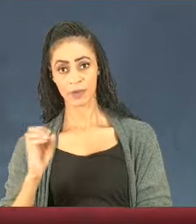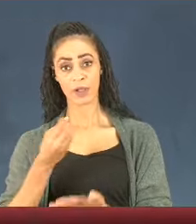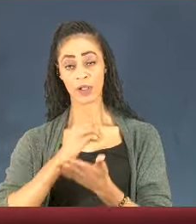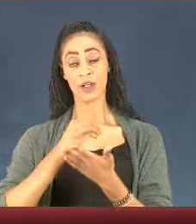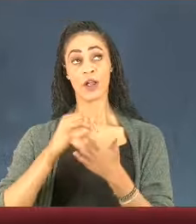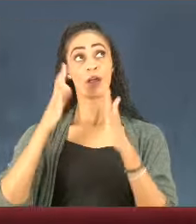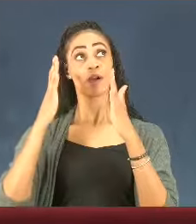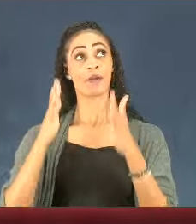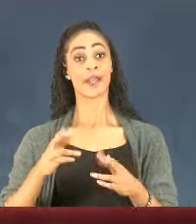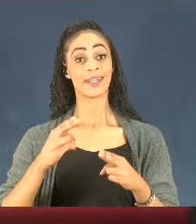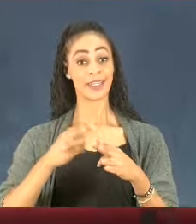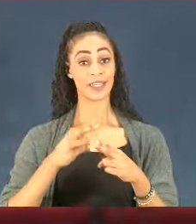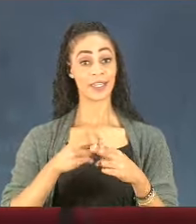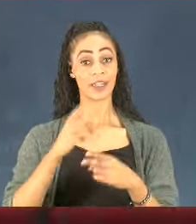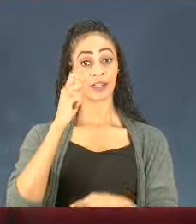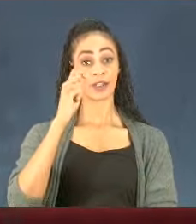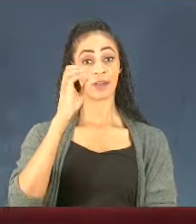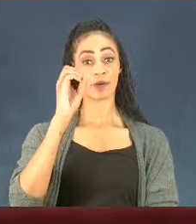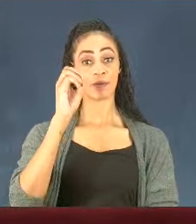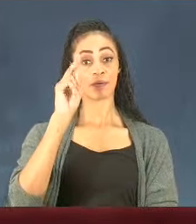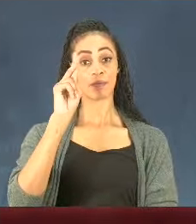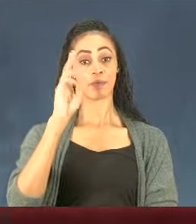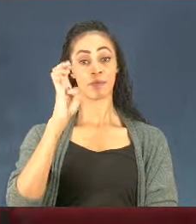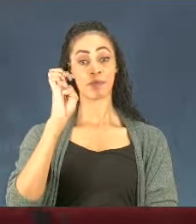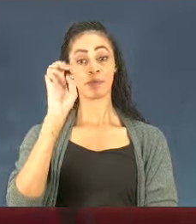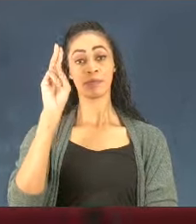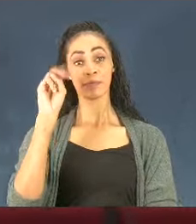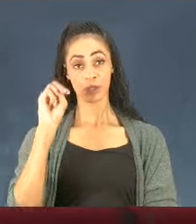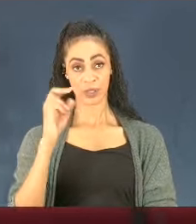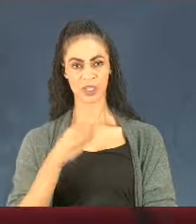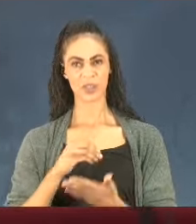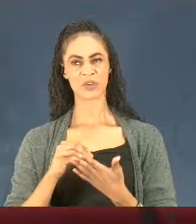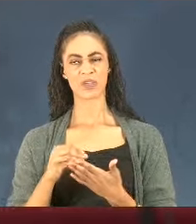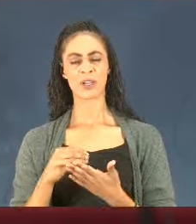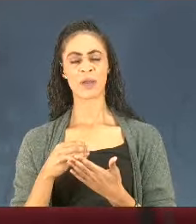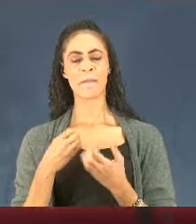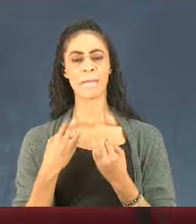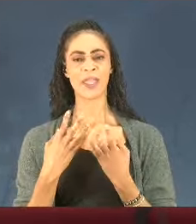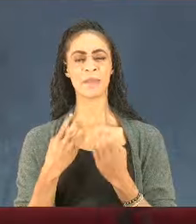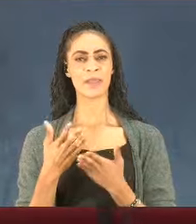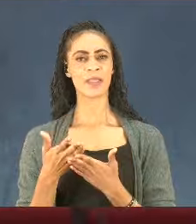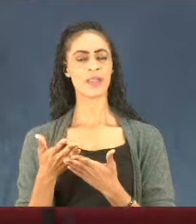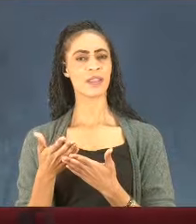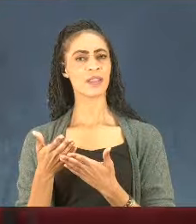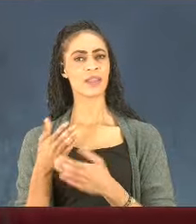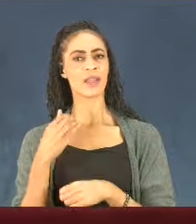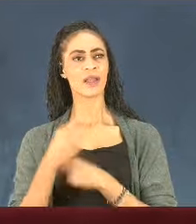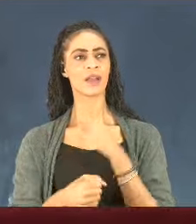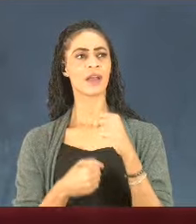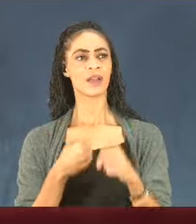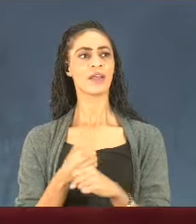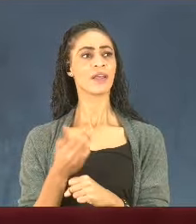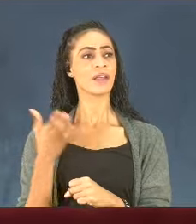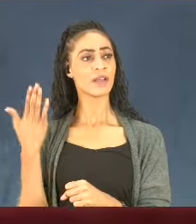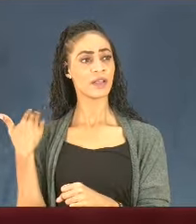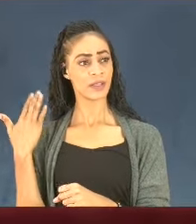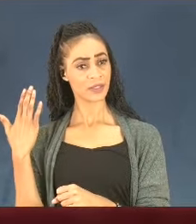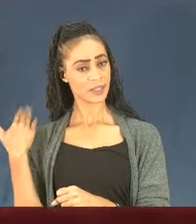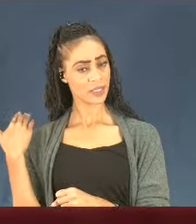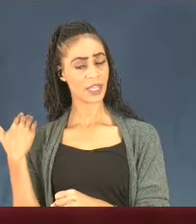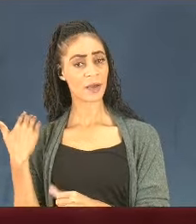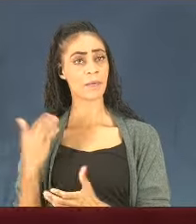ago. And if you know anything about, you guys heard the story of Lord of the Rings story? That was the